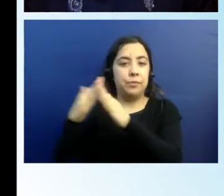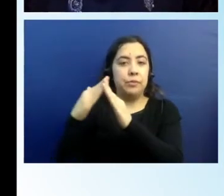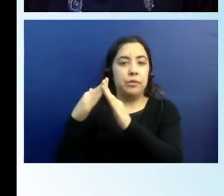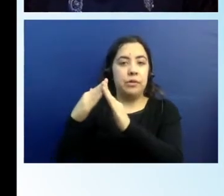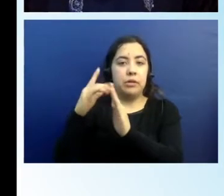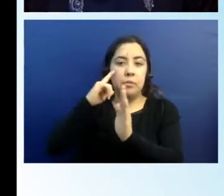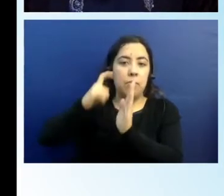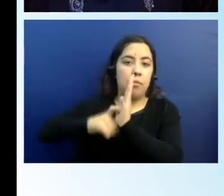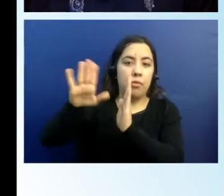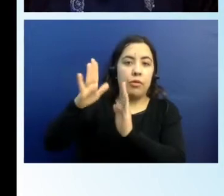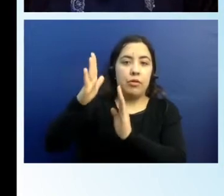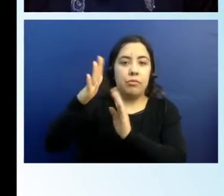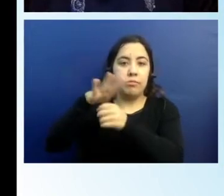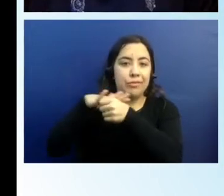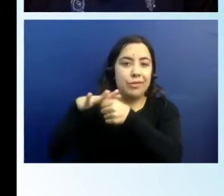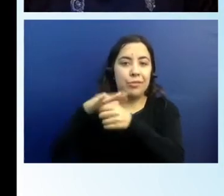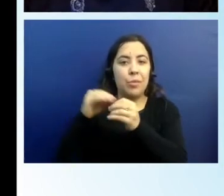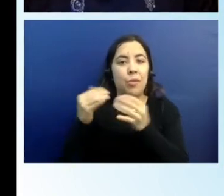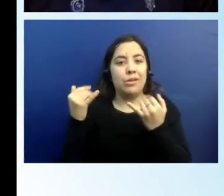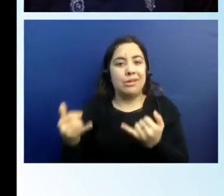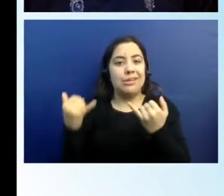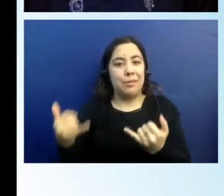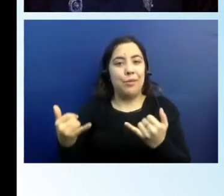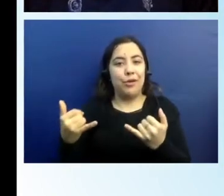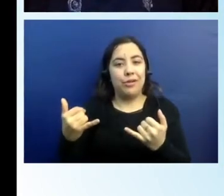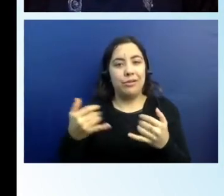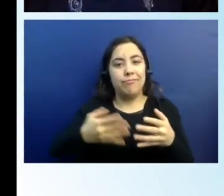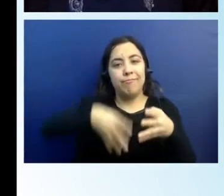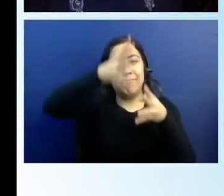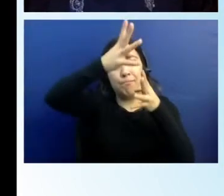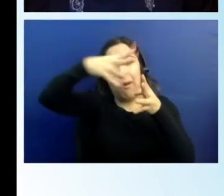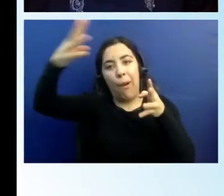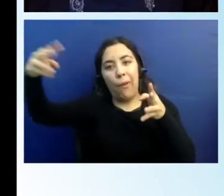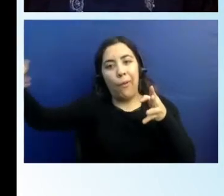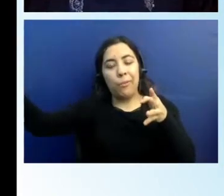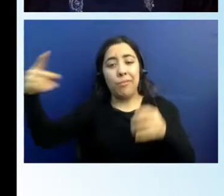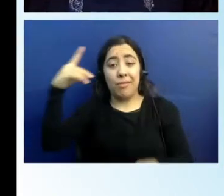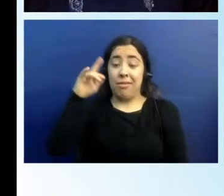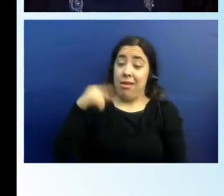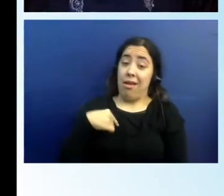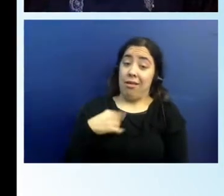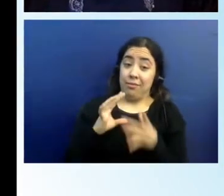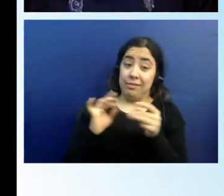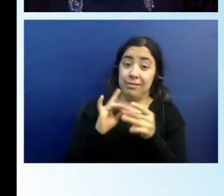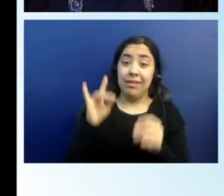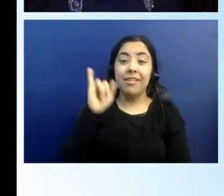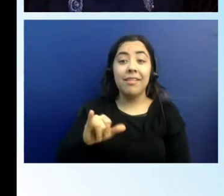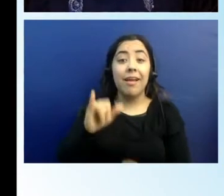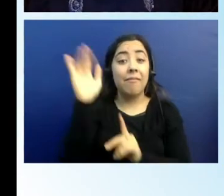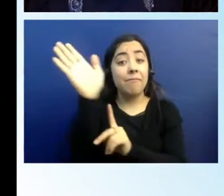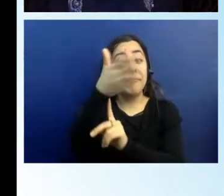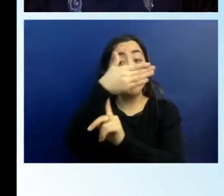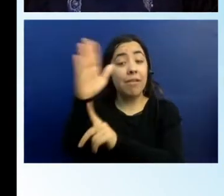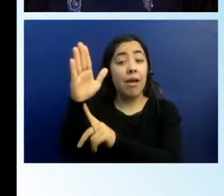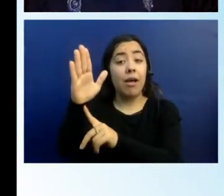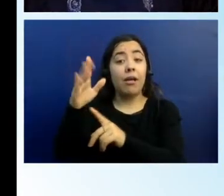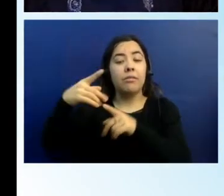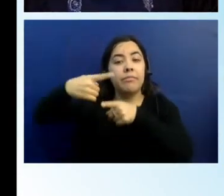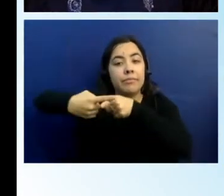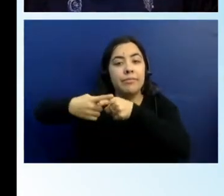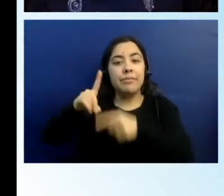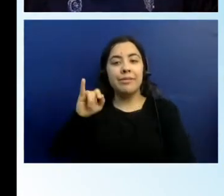neighborhood in a much more contemporary way. I've got to say that this flag on Division Street in Humboldt Park